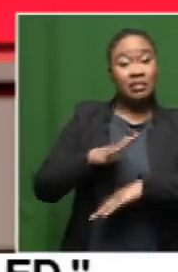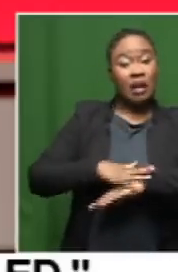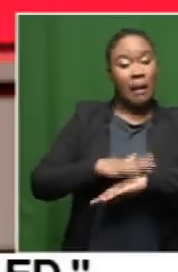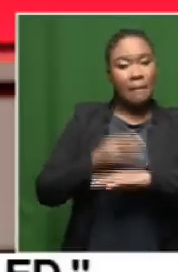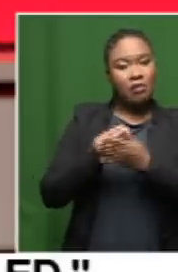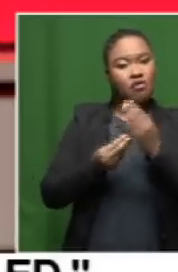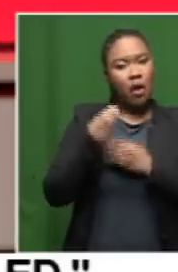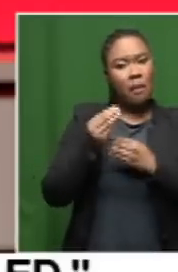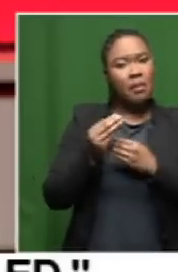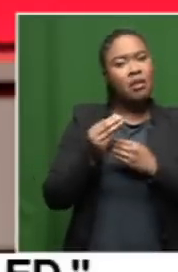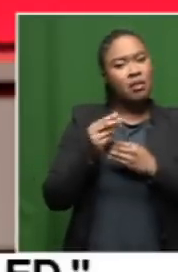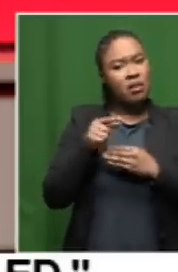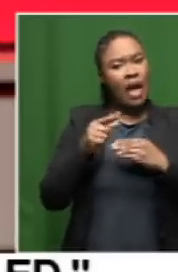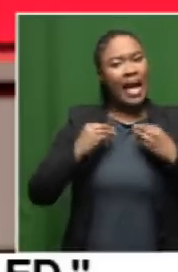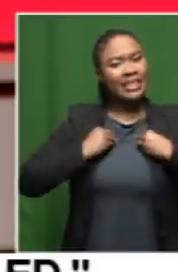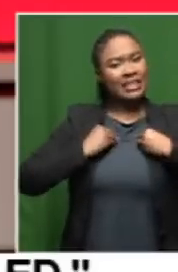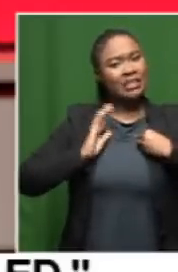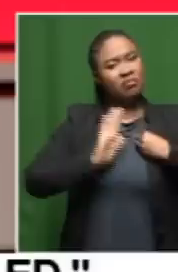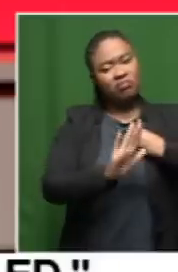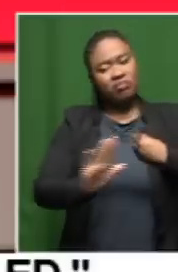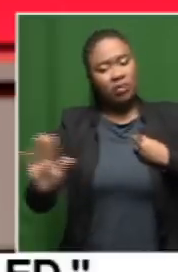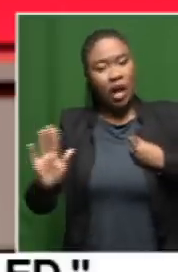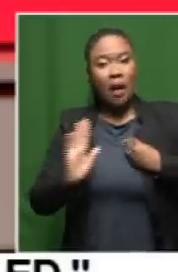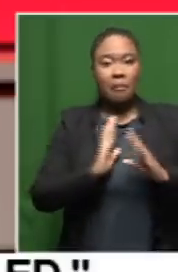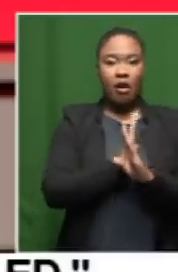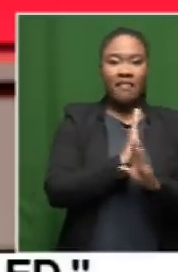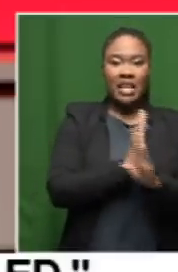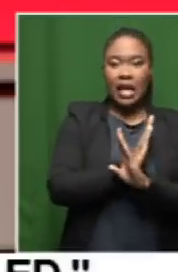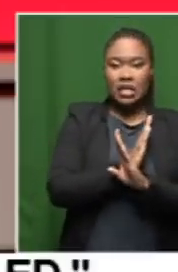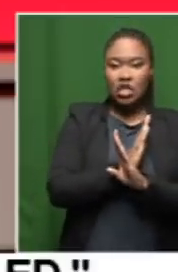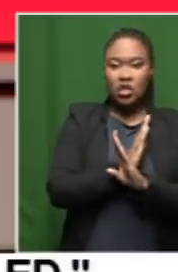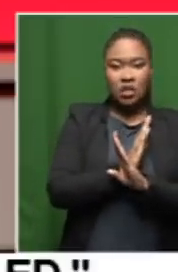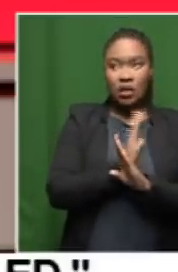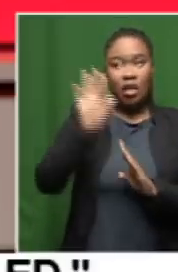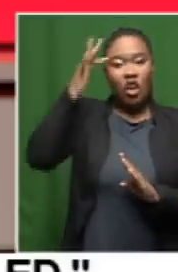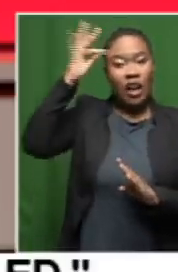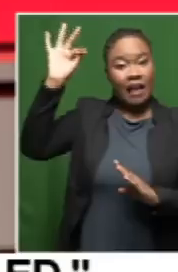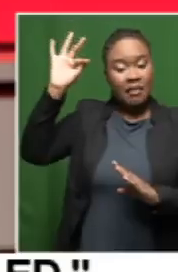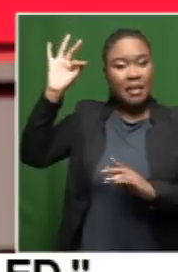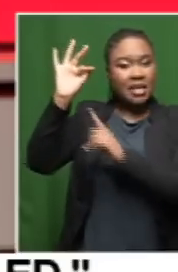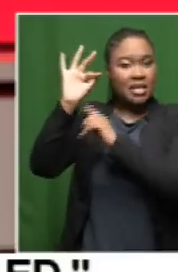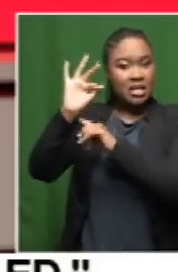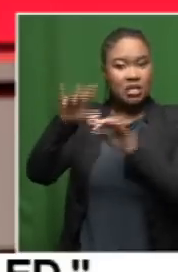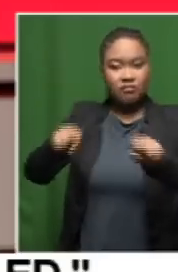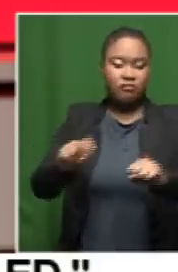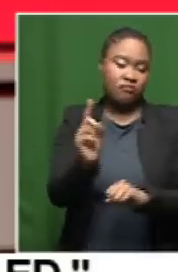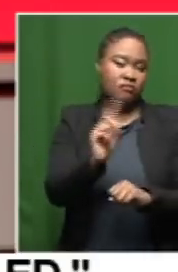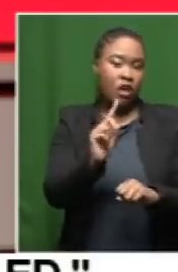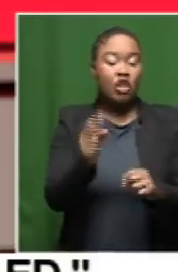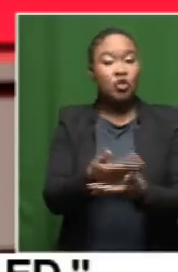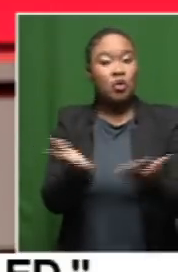privatized some of its own state-owned assets instead of recapitalizing them and making them more functional to serve all the